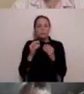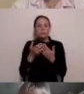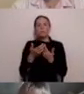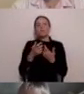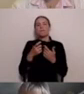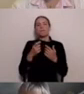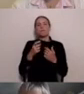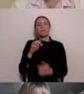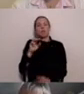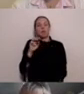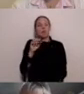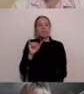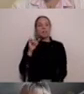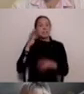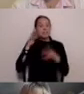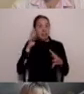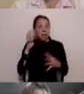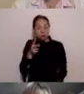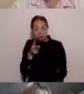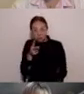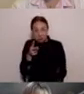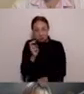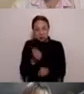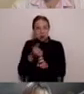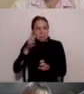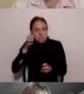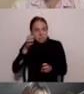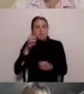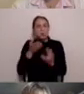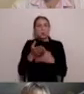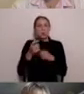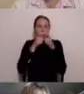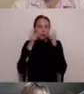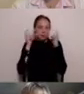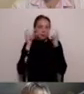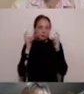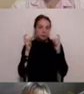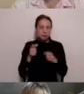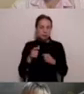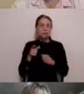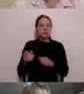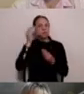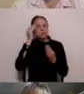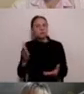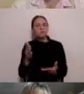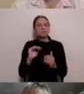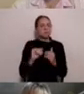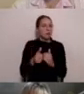muffling the sound for those who use auditory. So they were sharing information about workarounds for